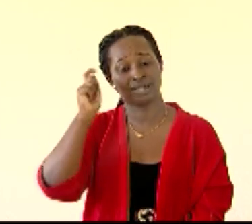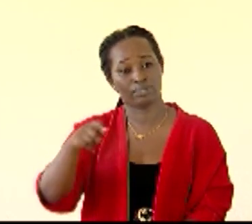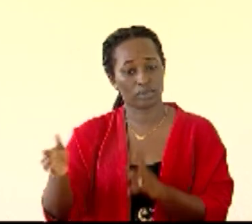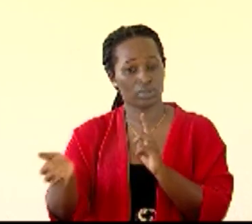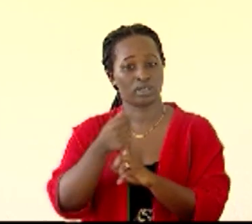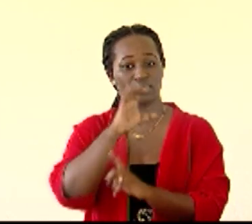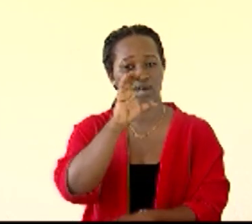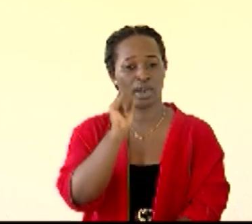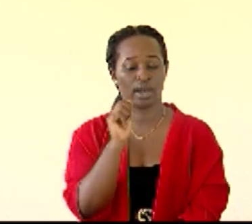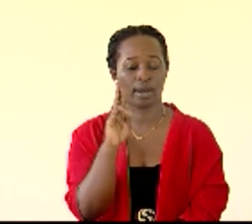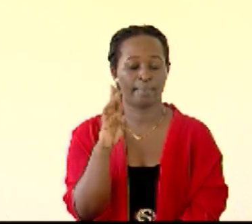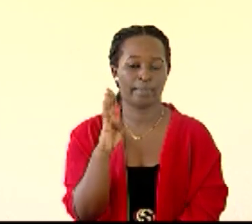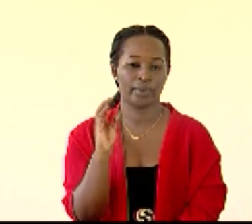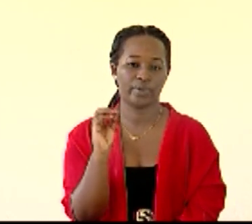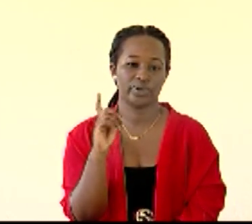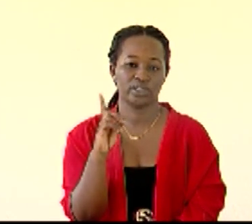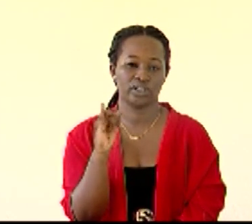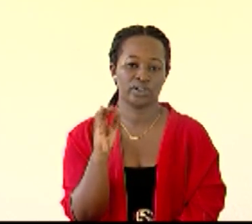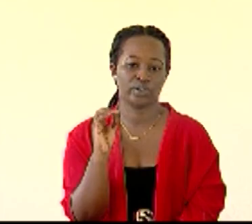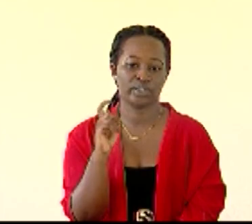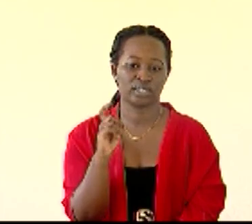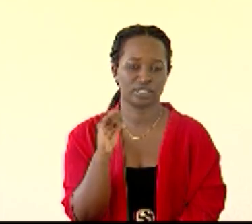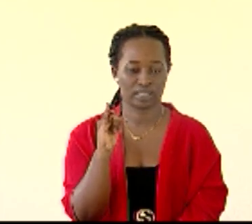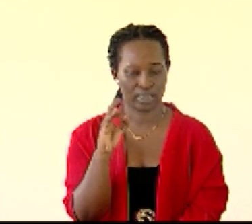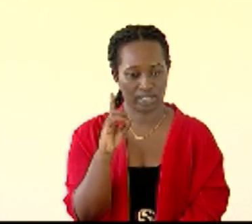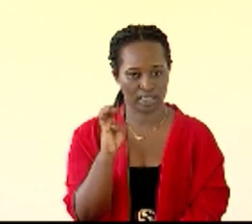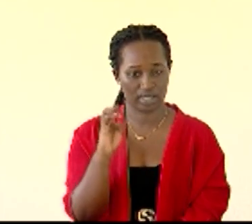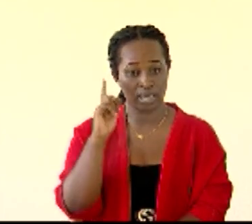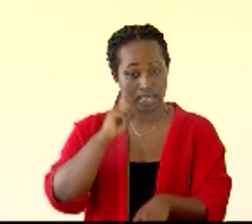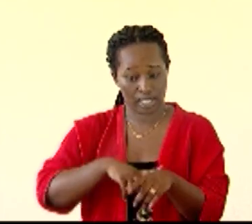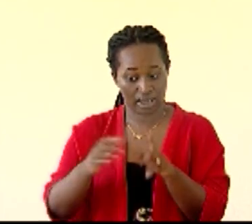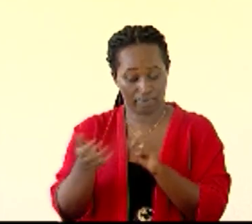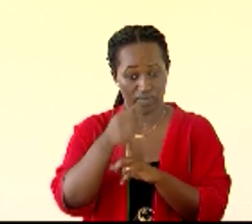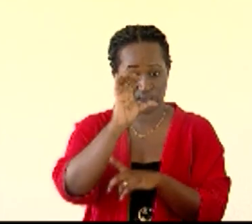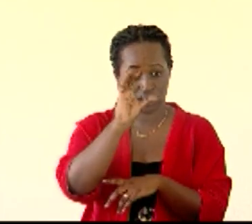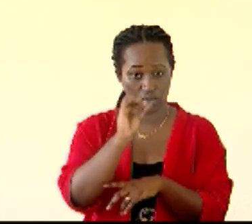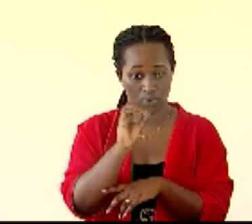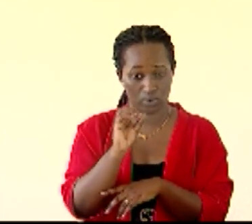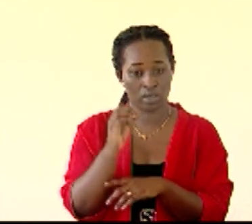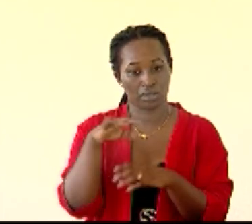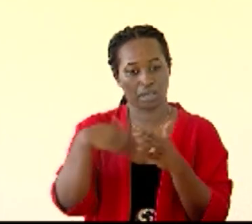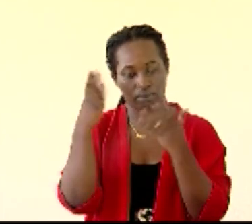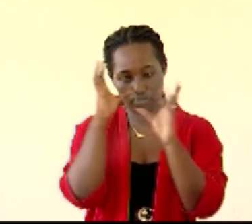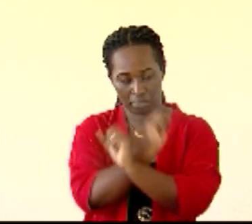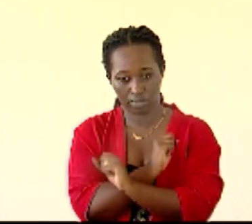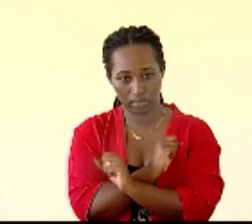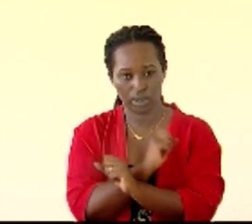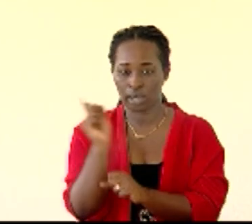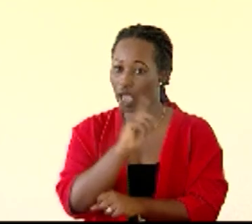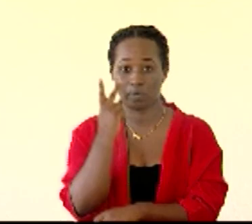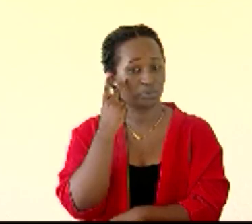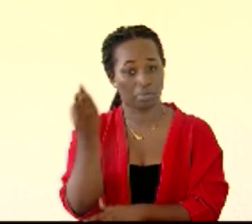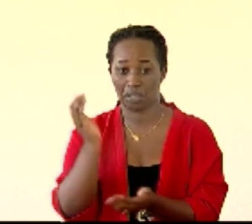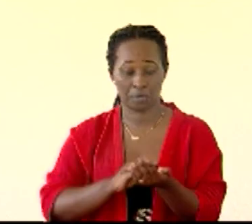carbon dioxide. And then, once it has received it, it disappears. We don't see it anymore.